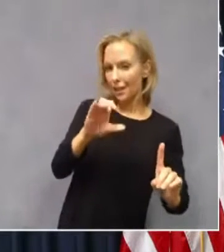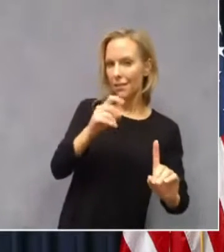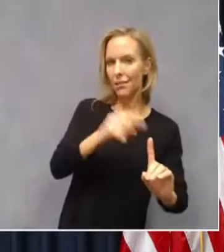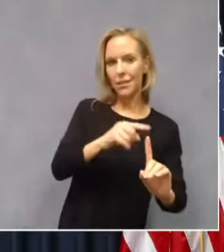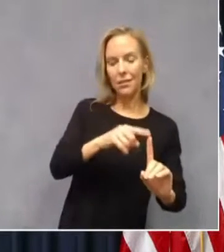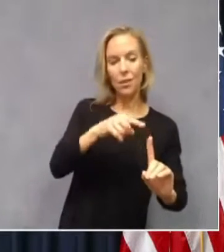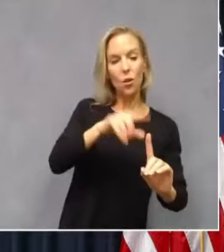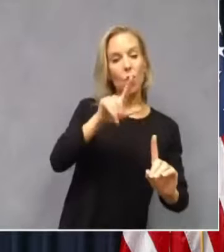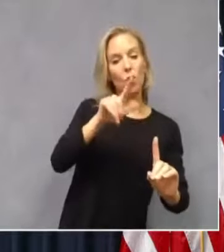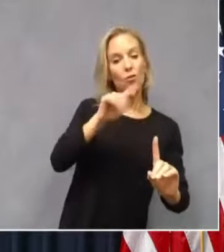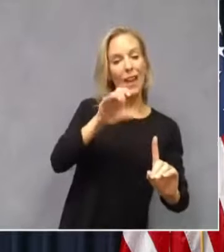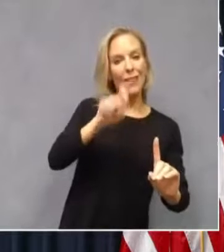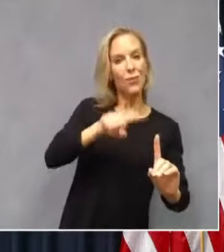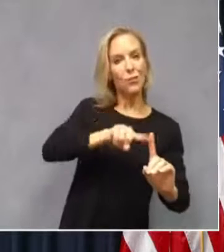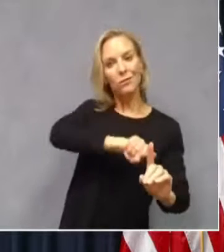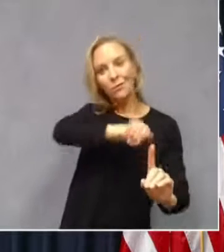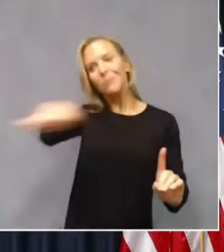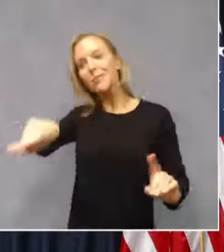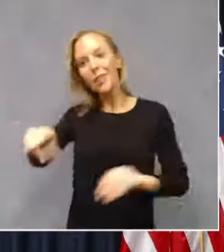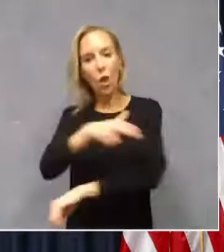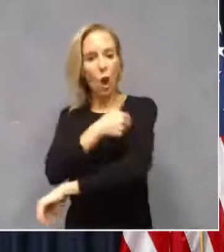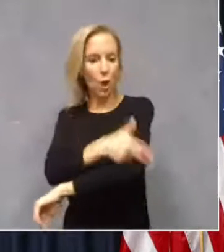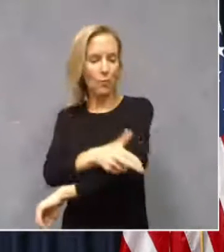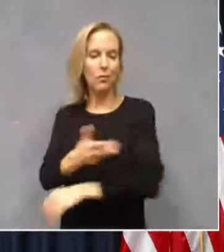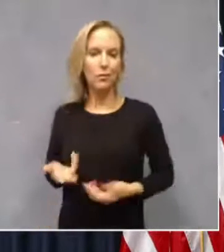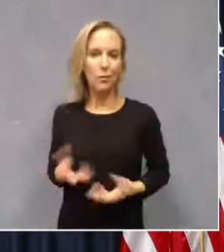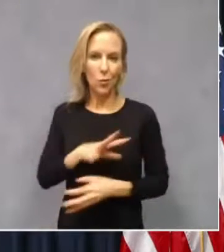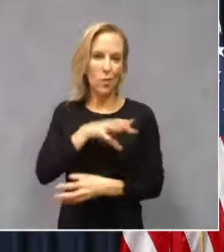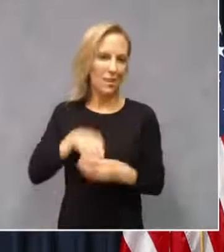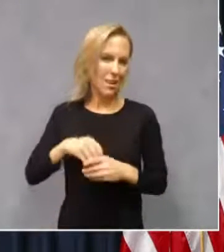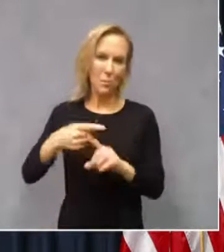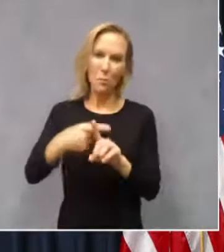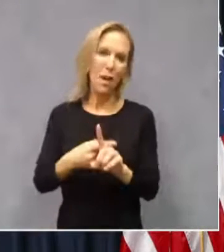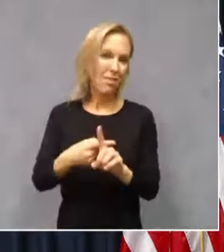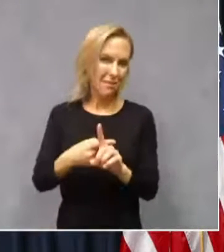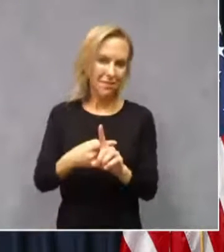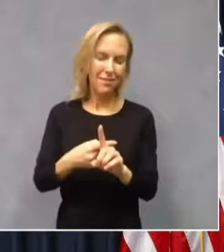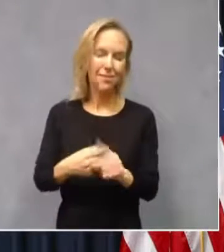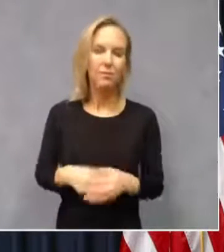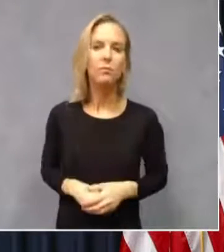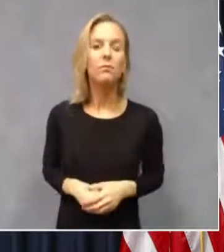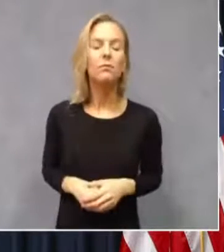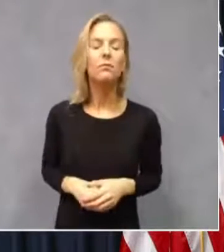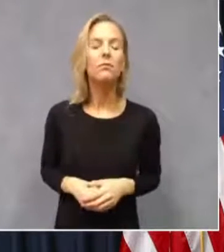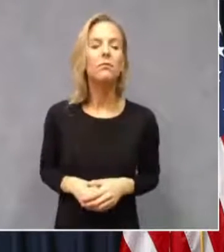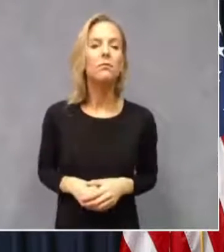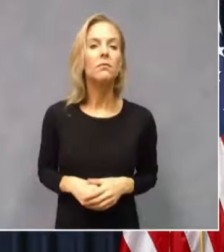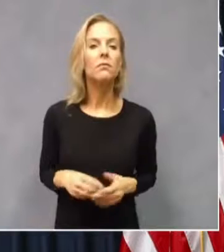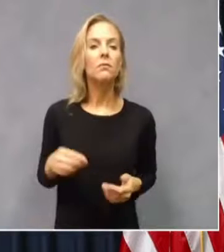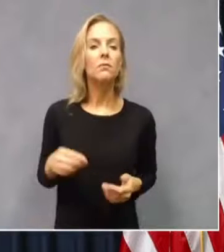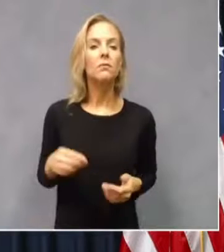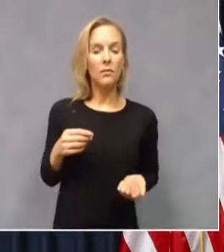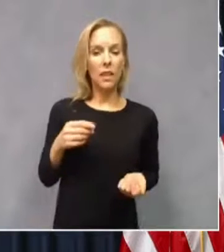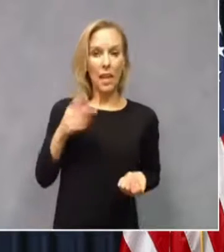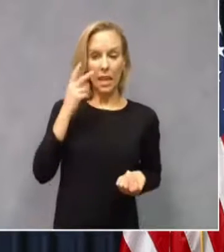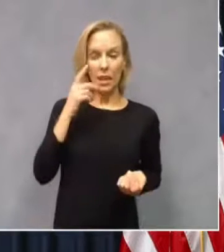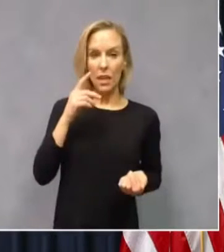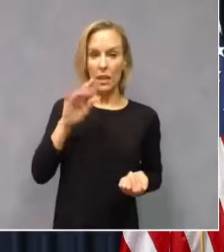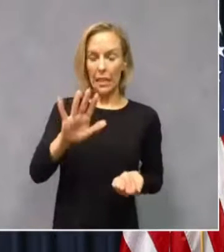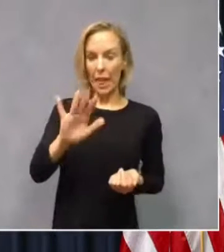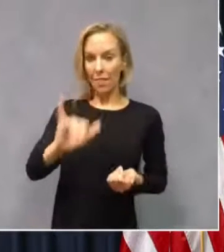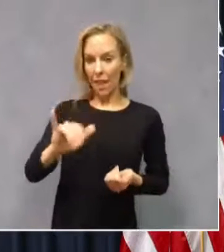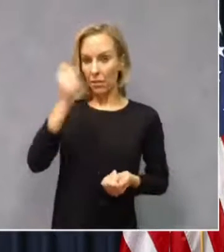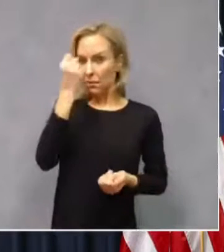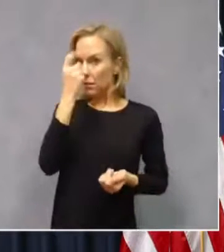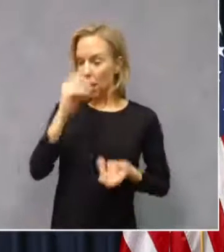hospital within a month. Now, that might not change the numbers